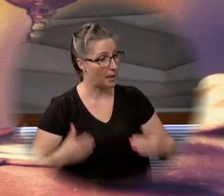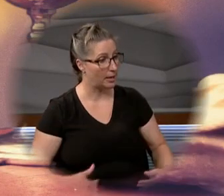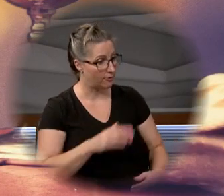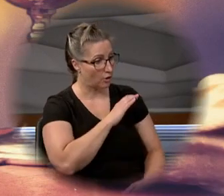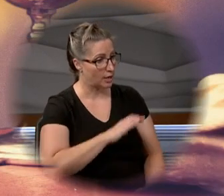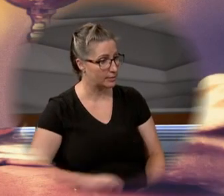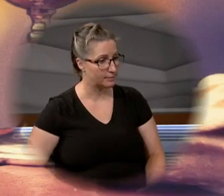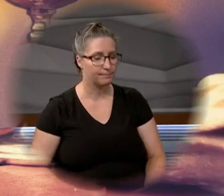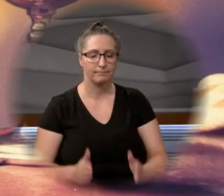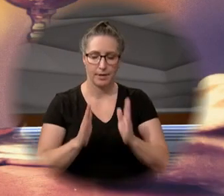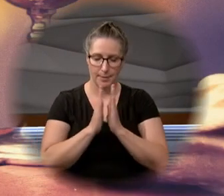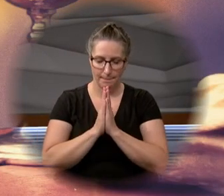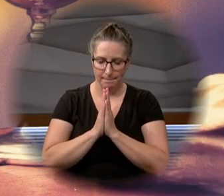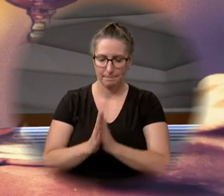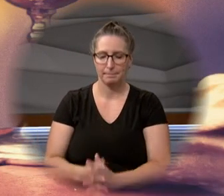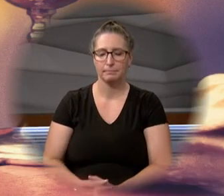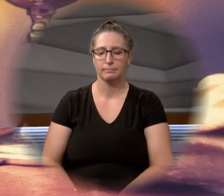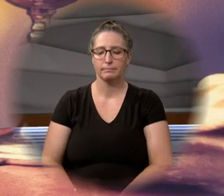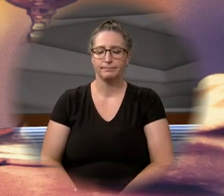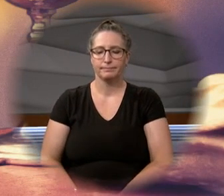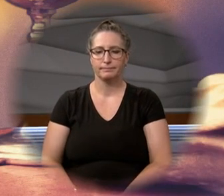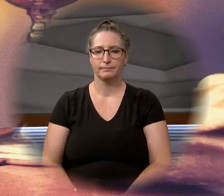the body of Christ.